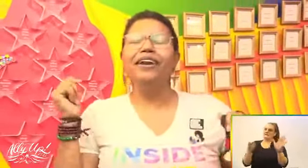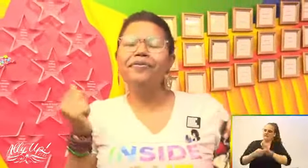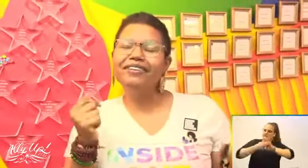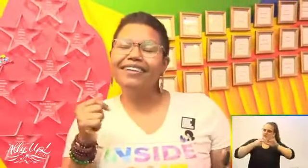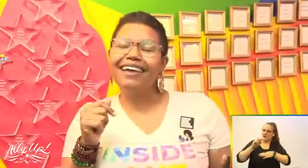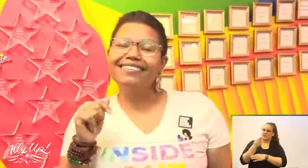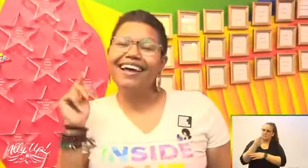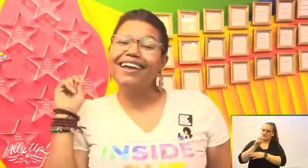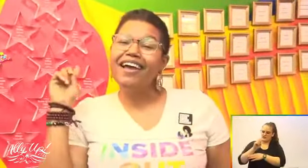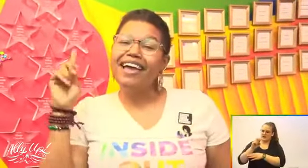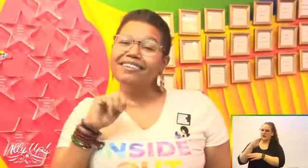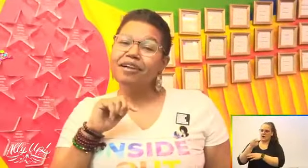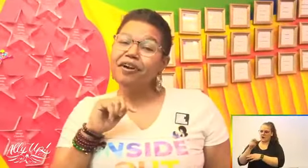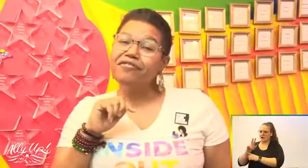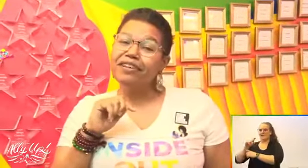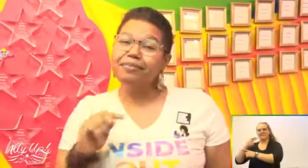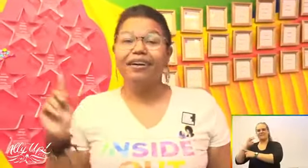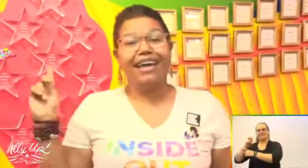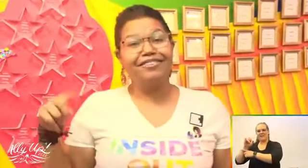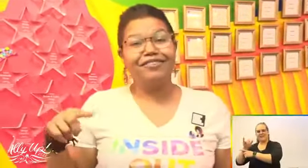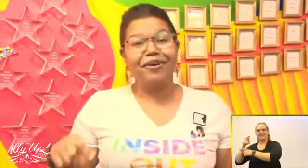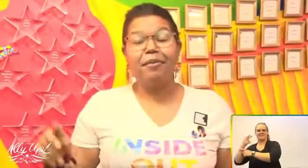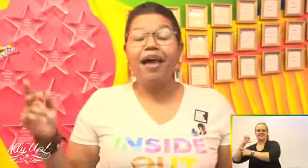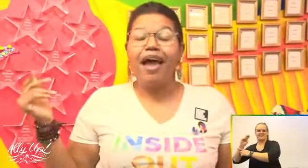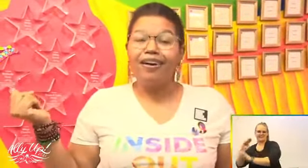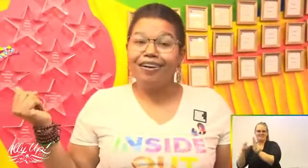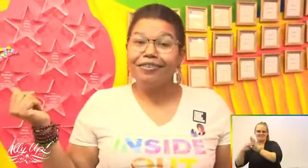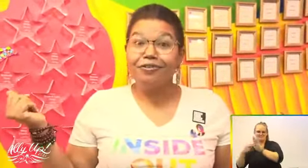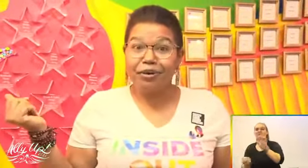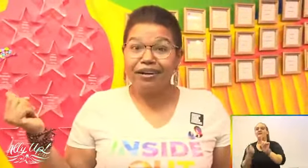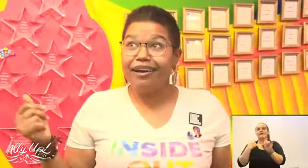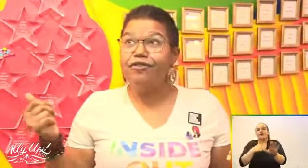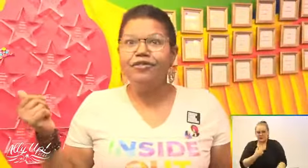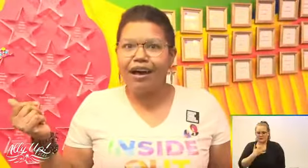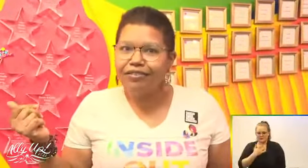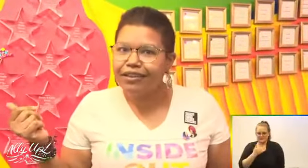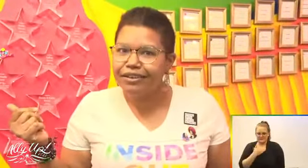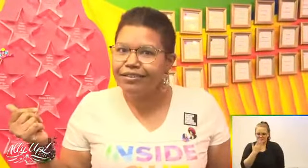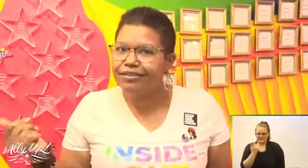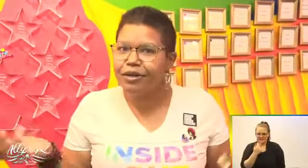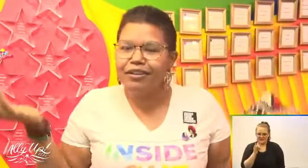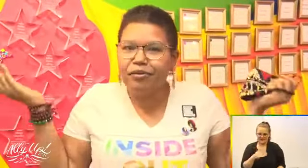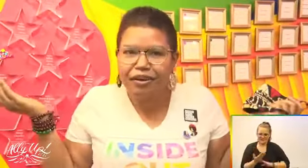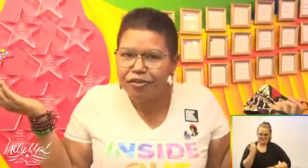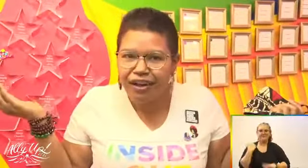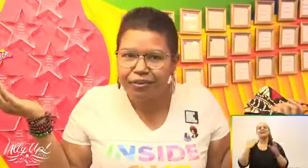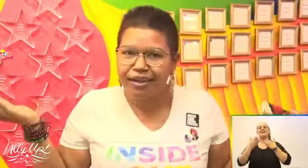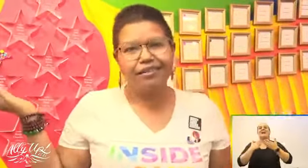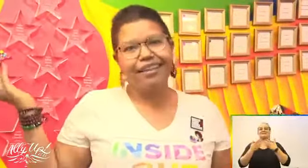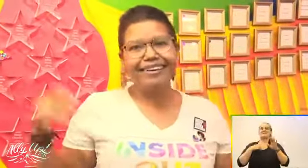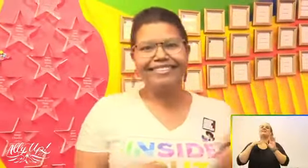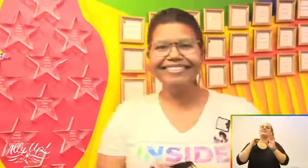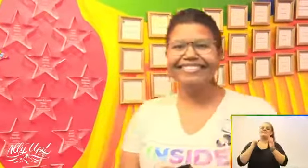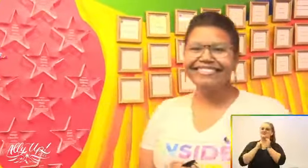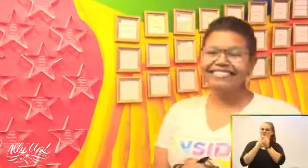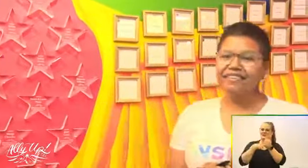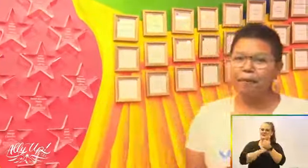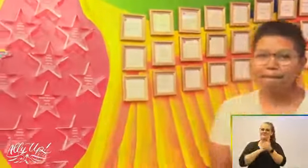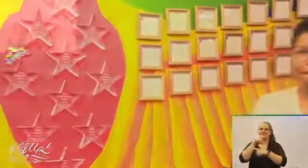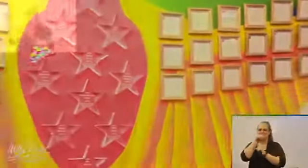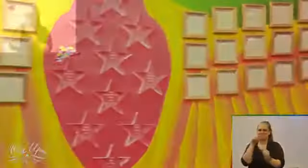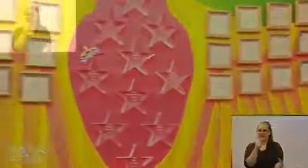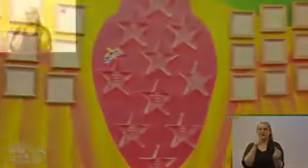What I will say is that hit us up on Facebook, Instagram, and also Twitter. If you're not following us on Twitter, then what are you following? Thanks.